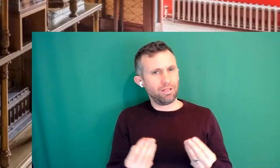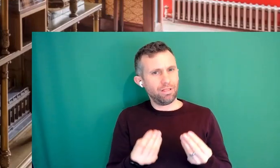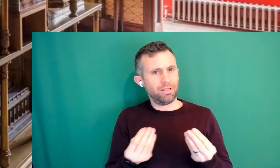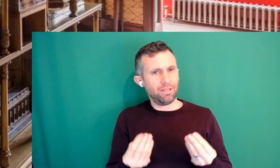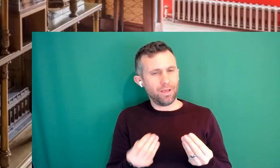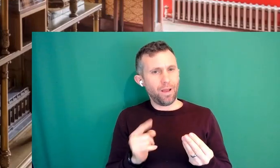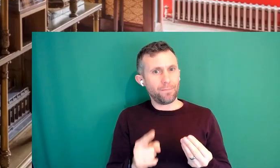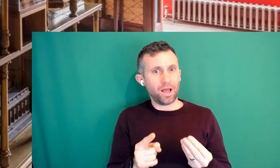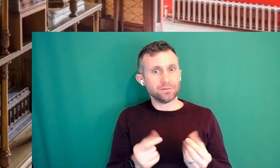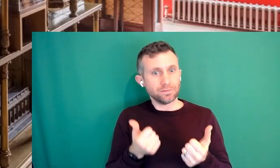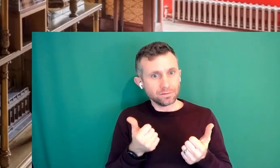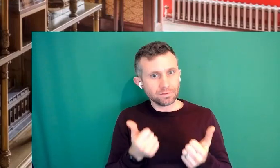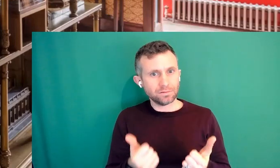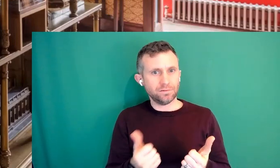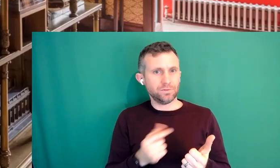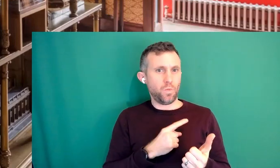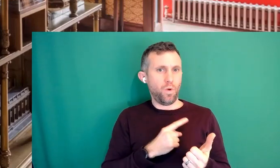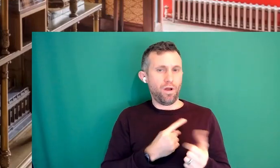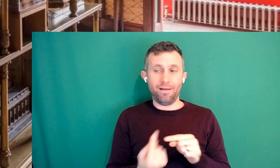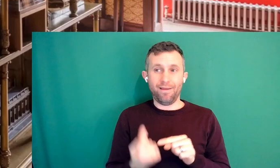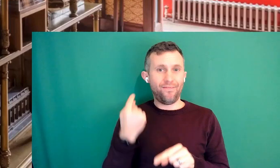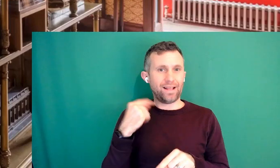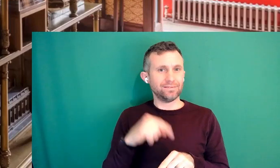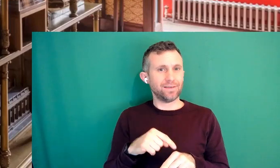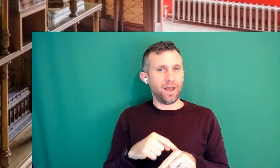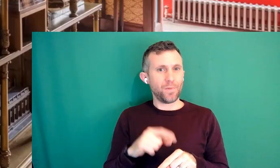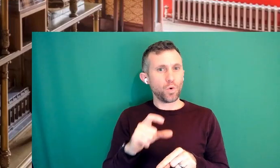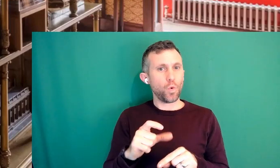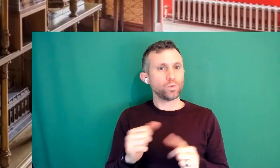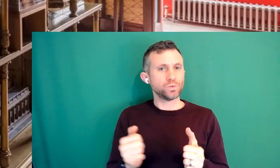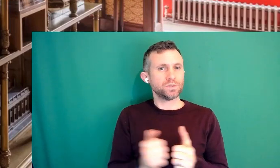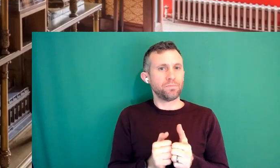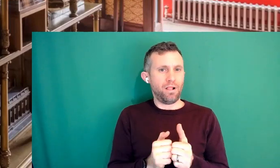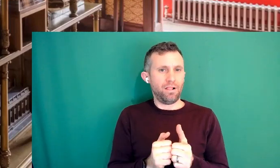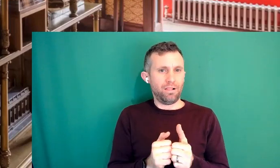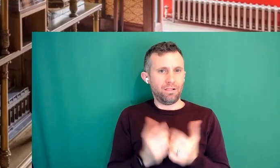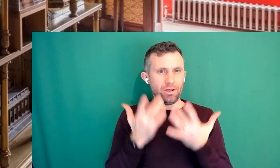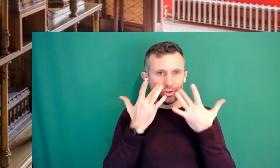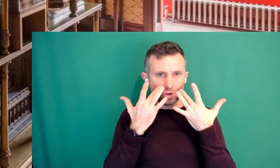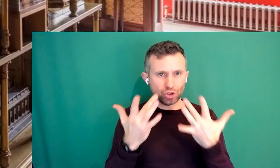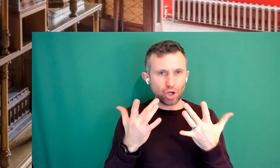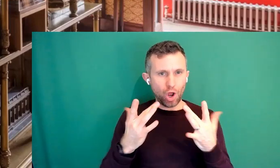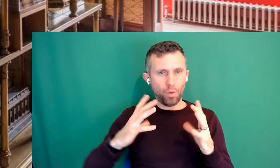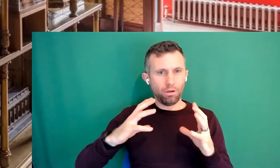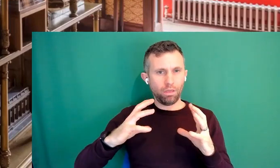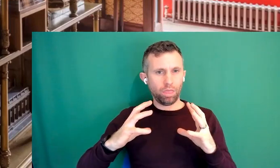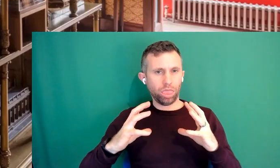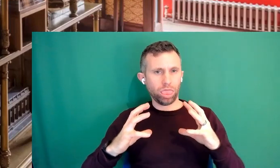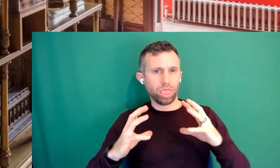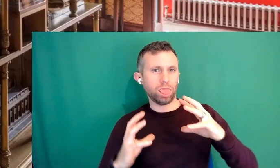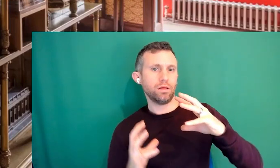looked in the 1820s, still partially unexcavated.